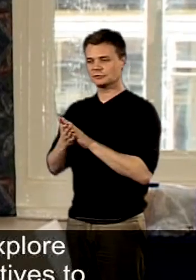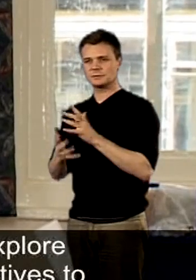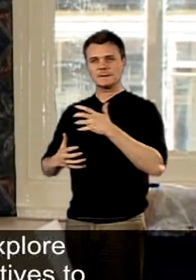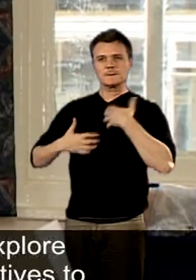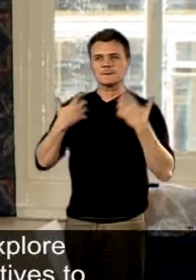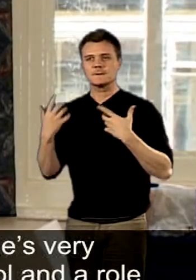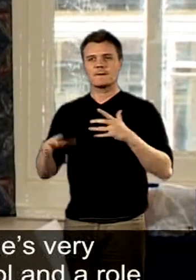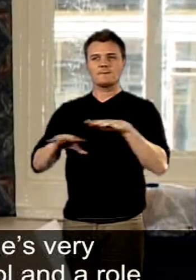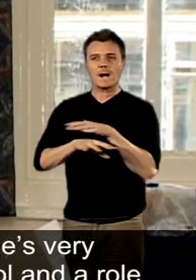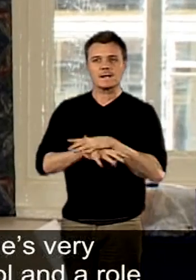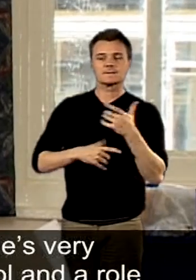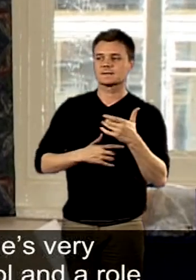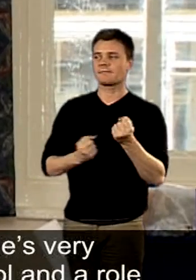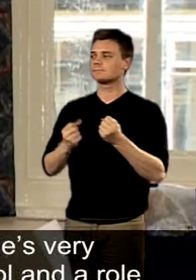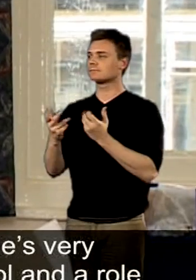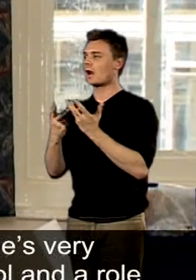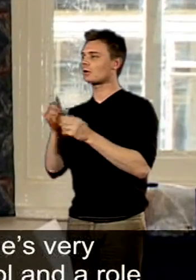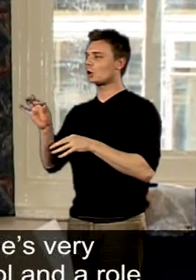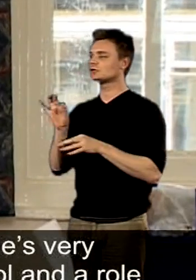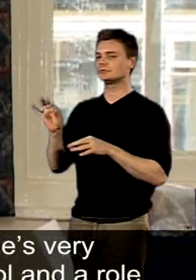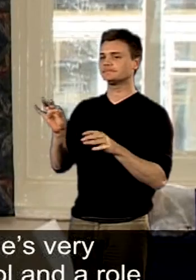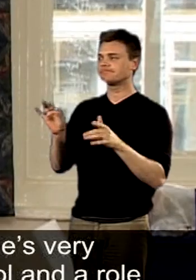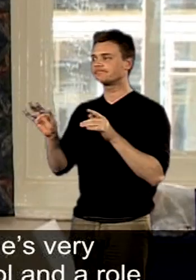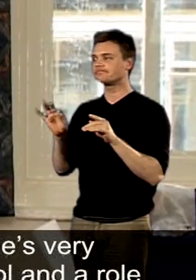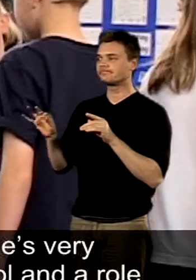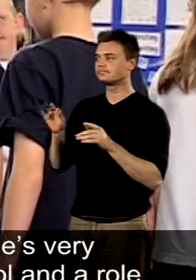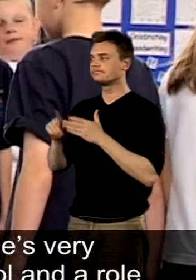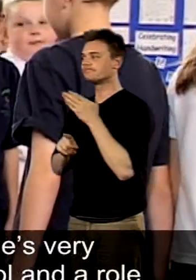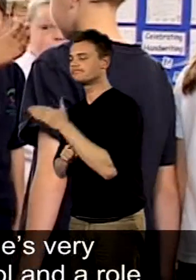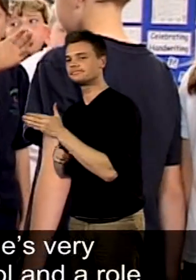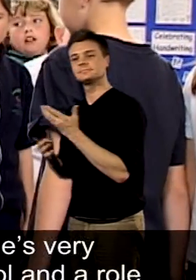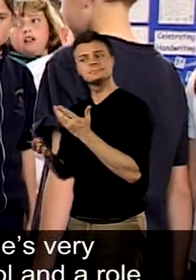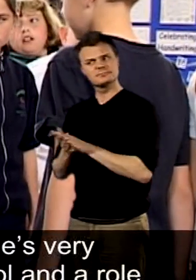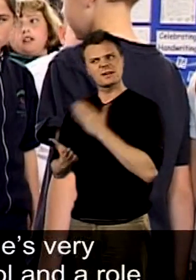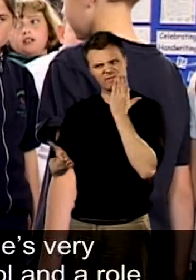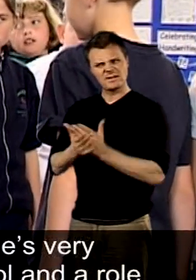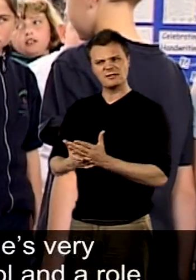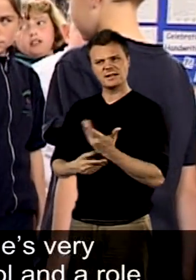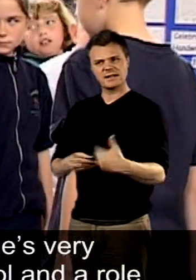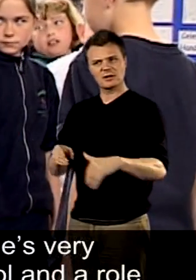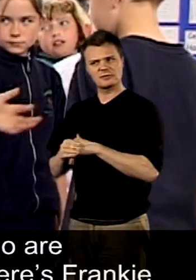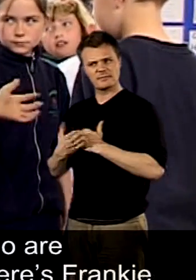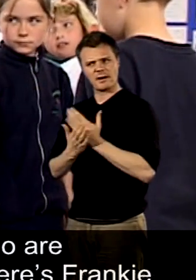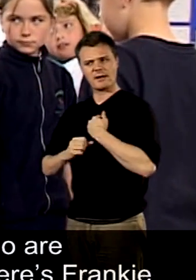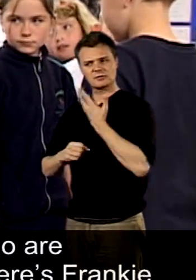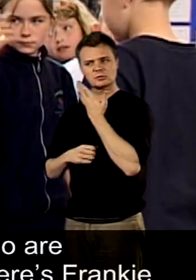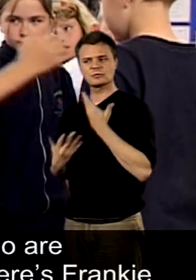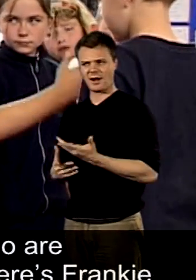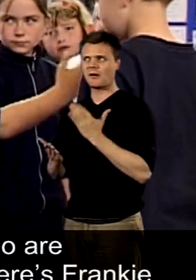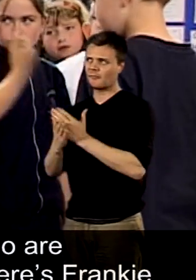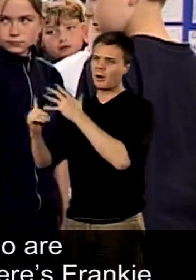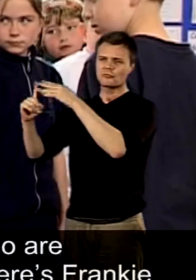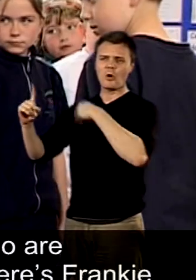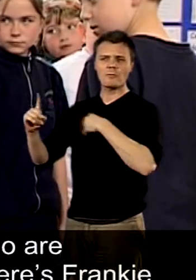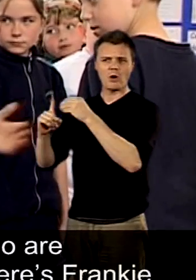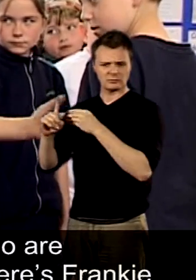to violence and alternatives to running away from situations. And he is very much an inclusive part of our school and a role model that